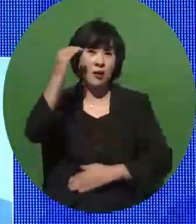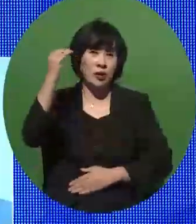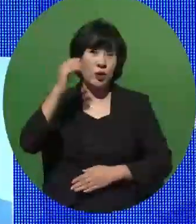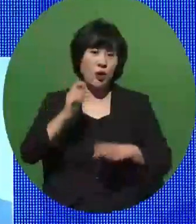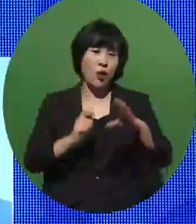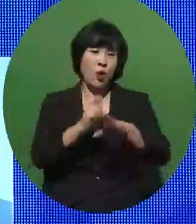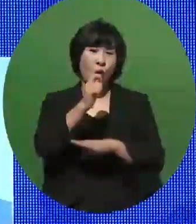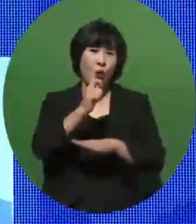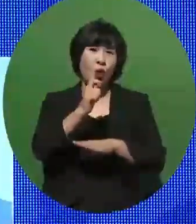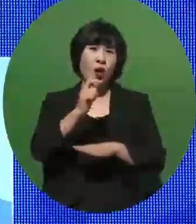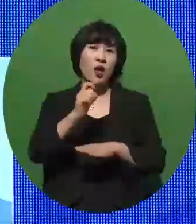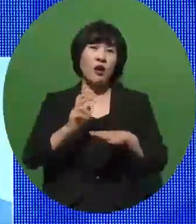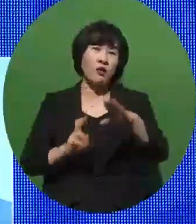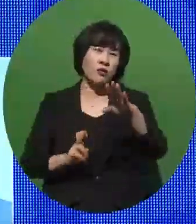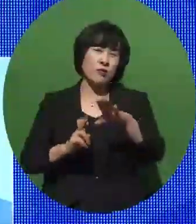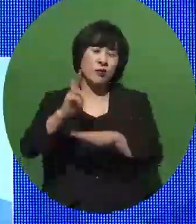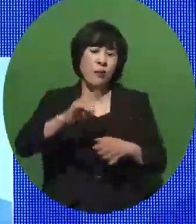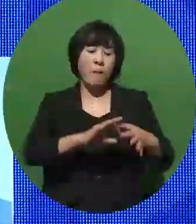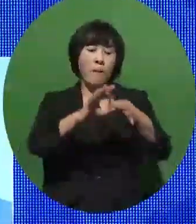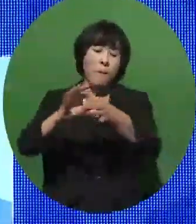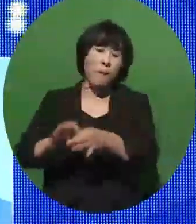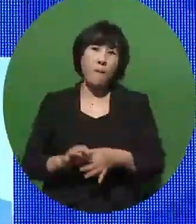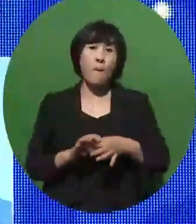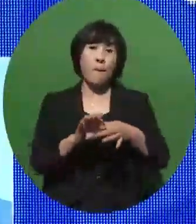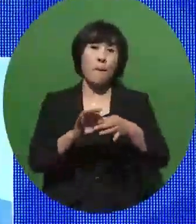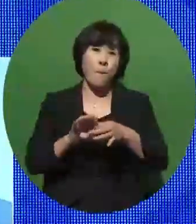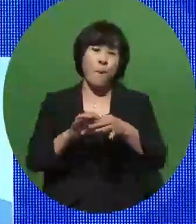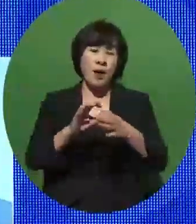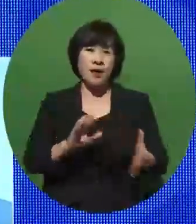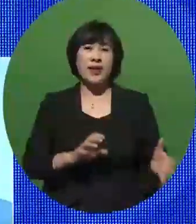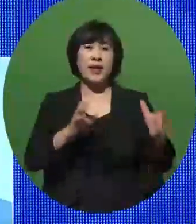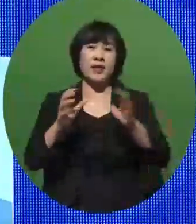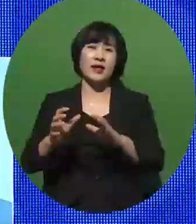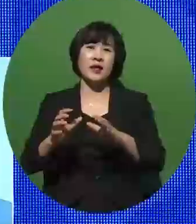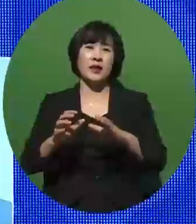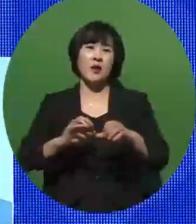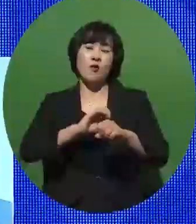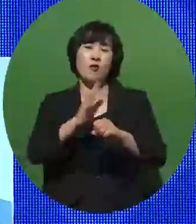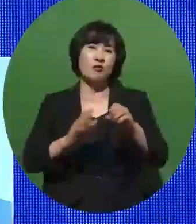was entirely indigenous in technology, can be tracked down to the